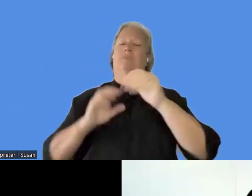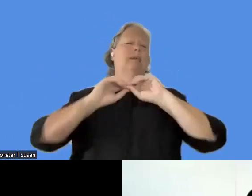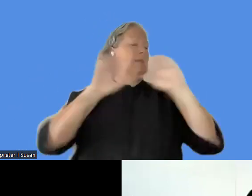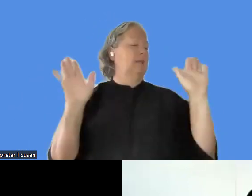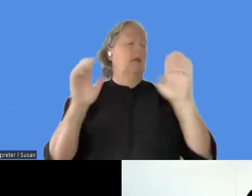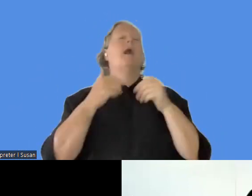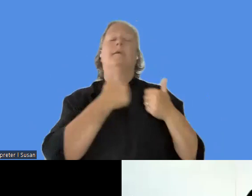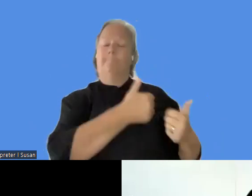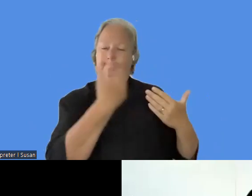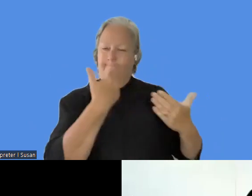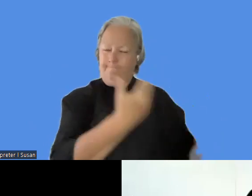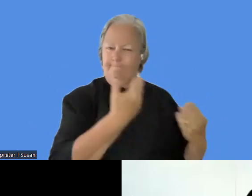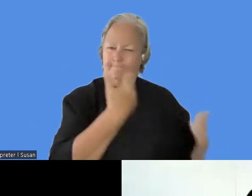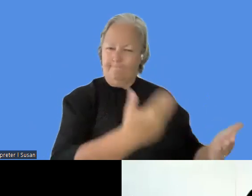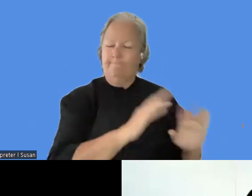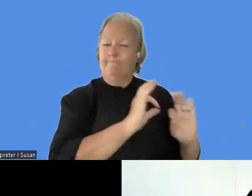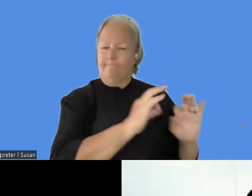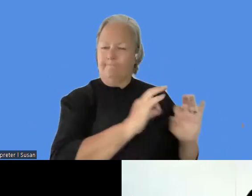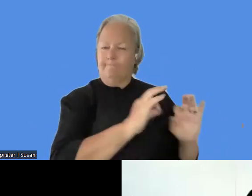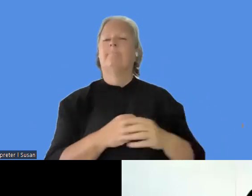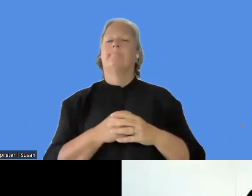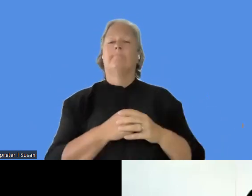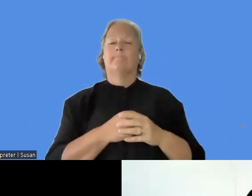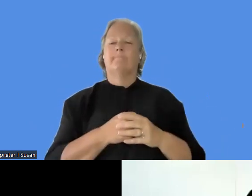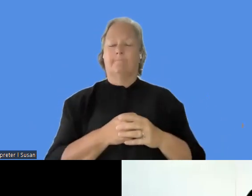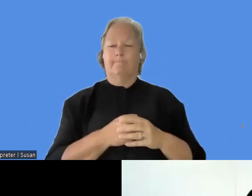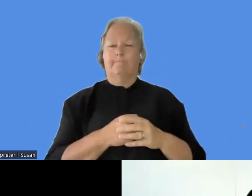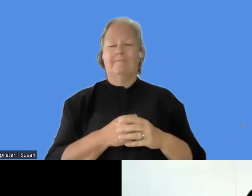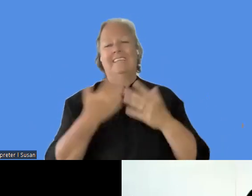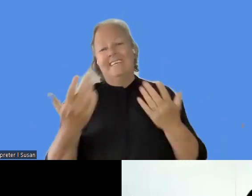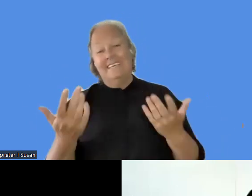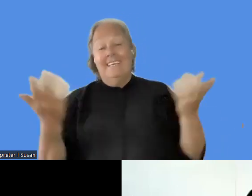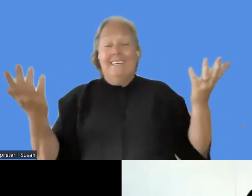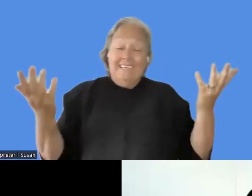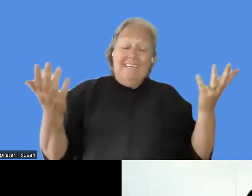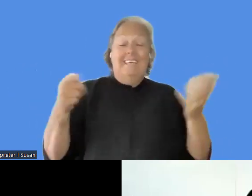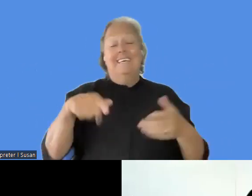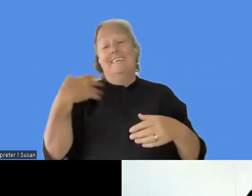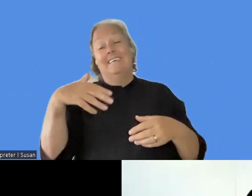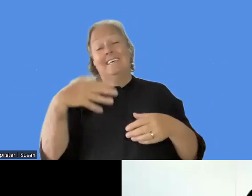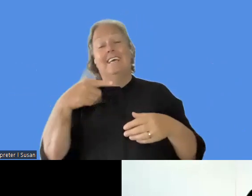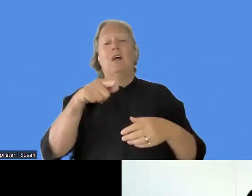much, Gina. And I guess these are the nice challenges of having webinars.